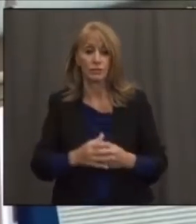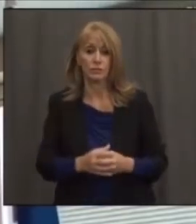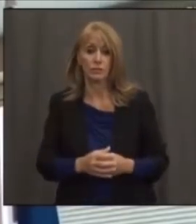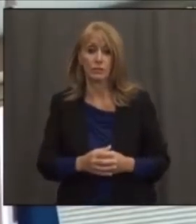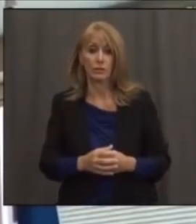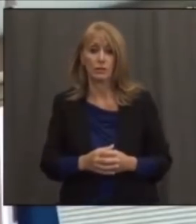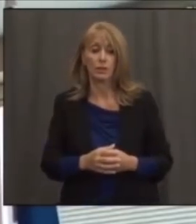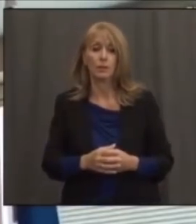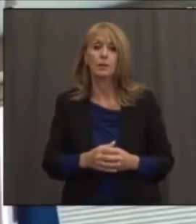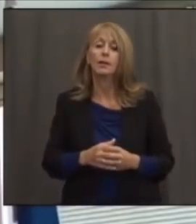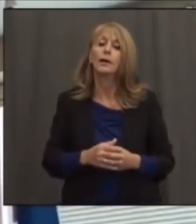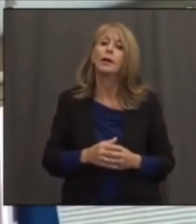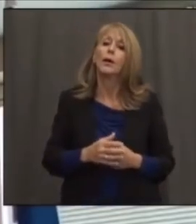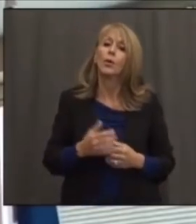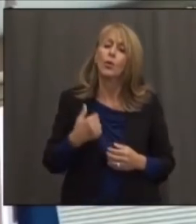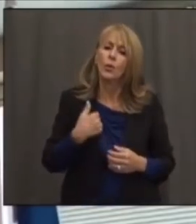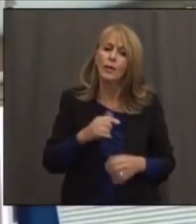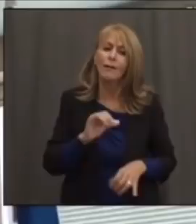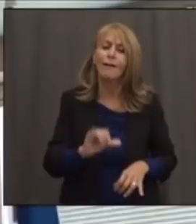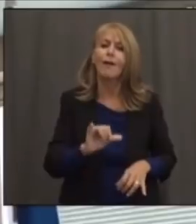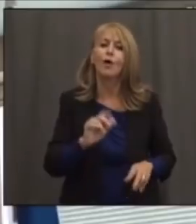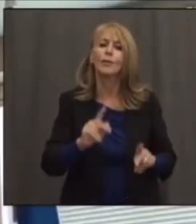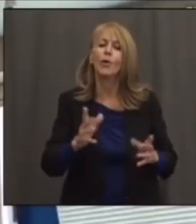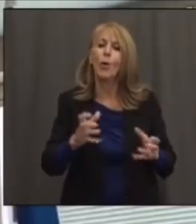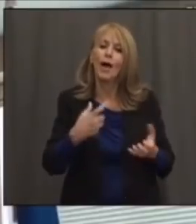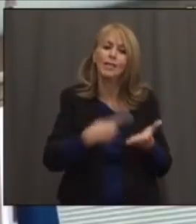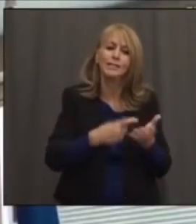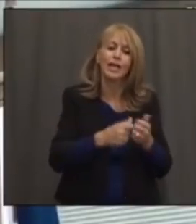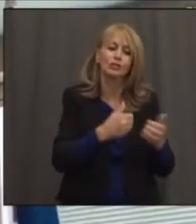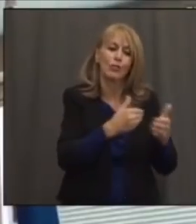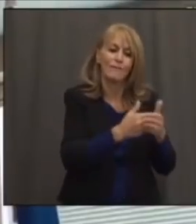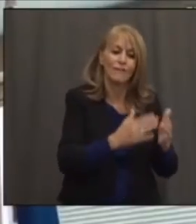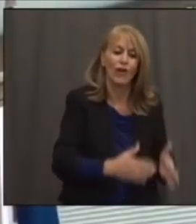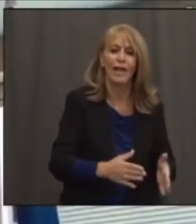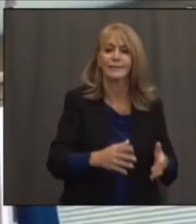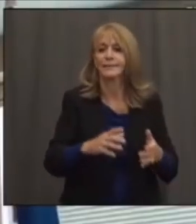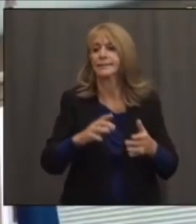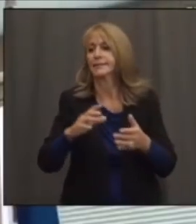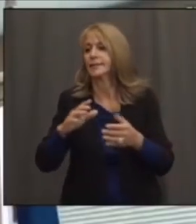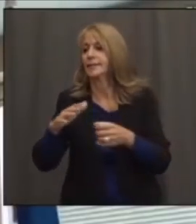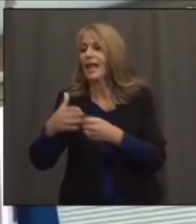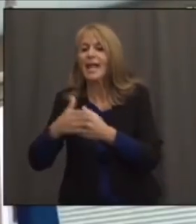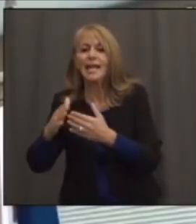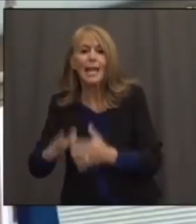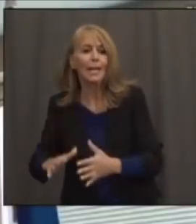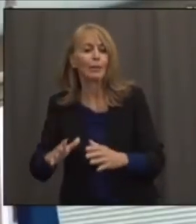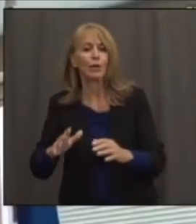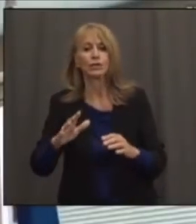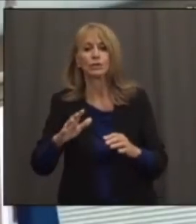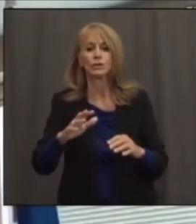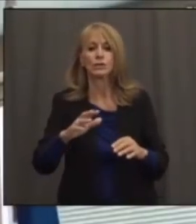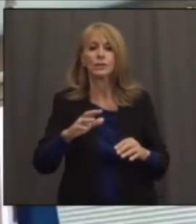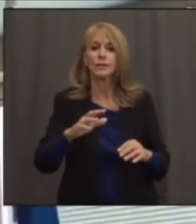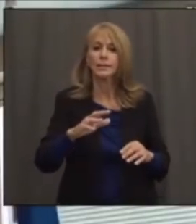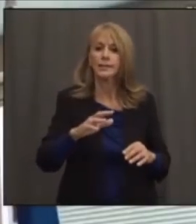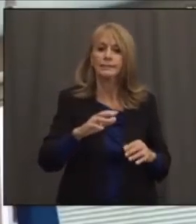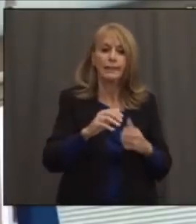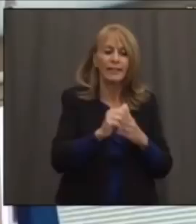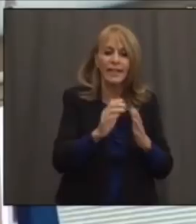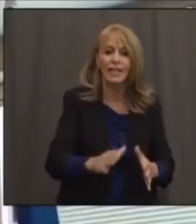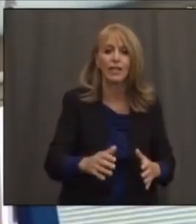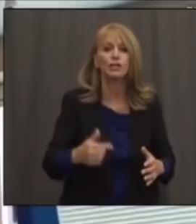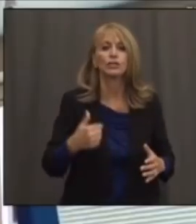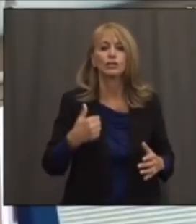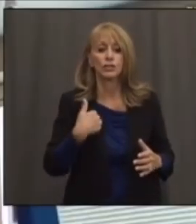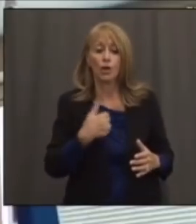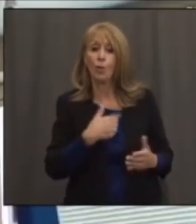hear from friends and family and neighbors and colleagues, trusted individuals in their own community. And so the process